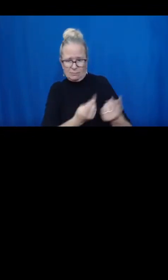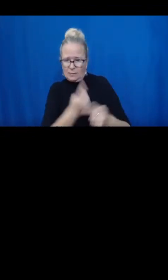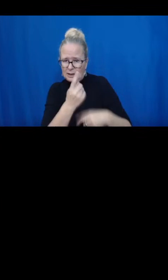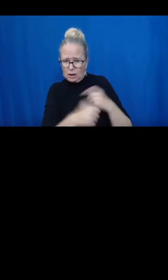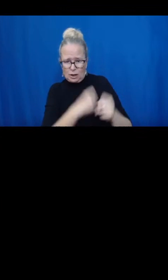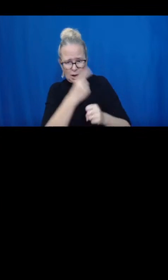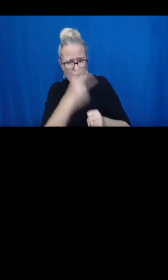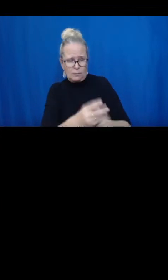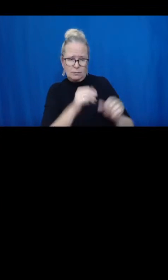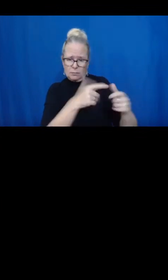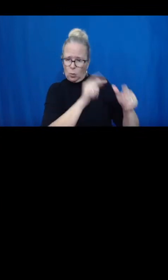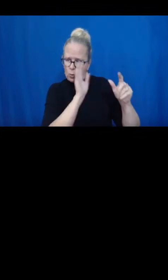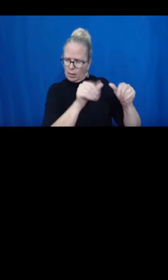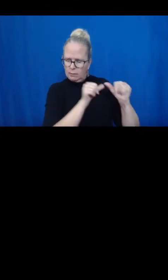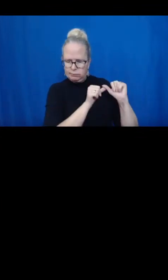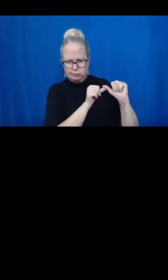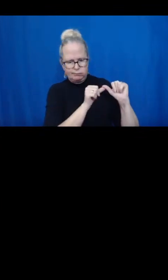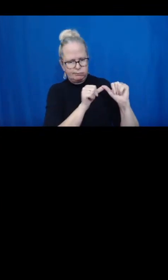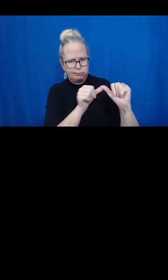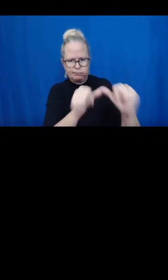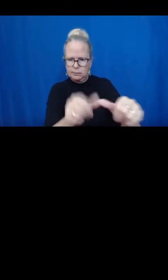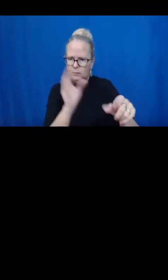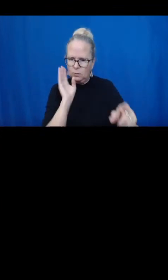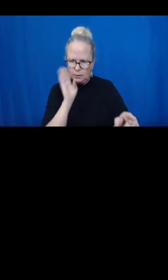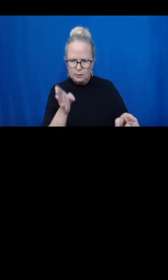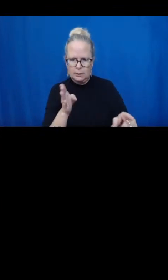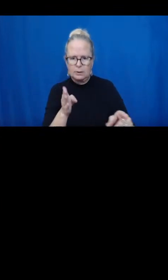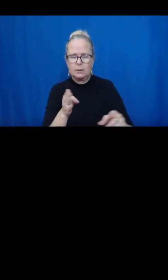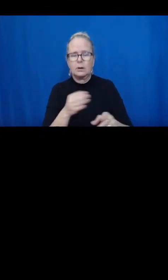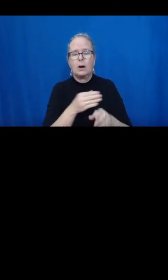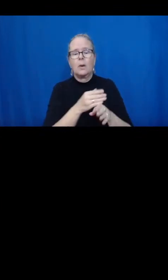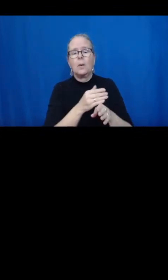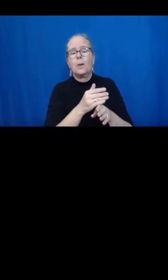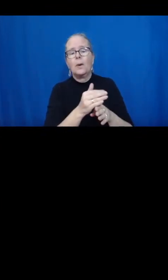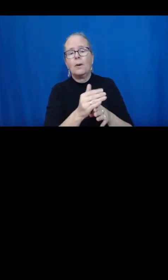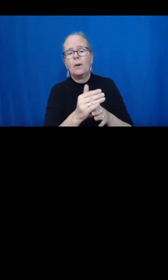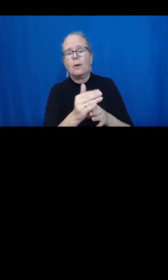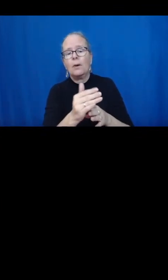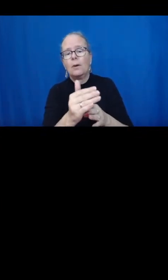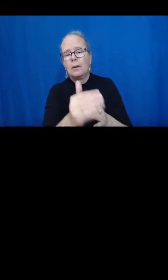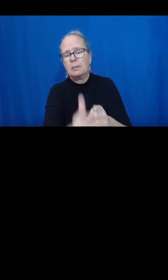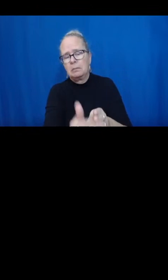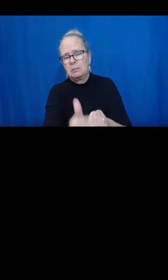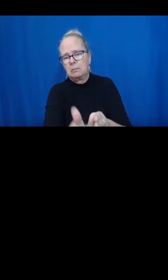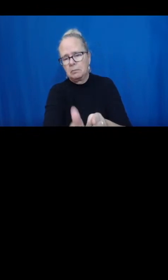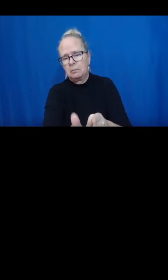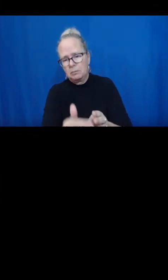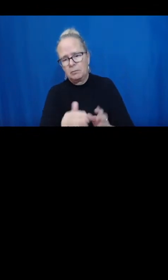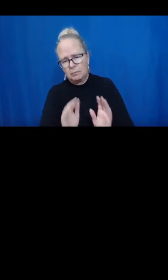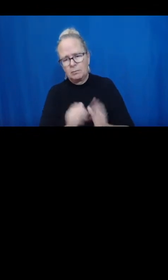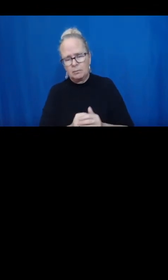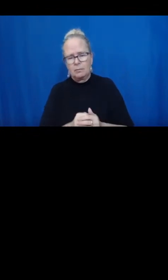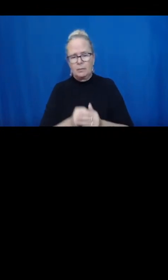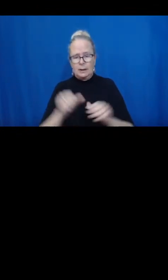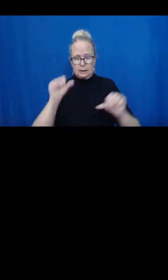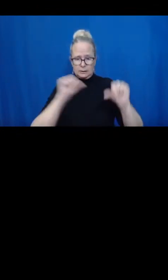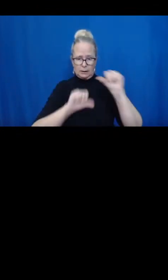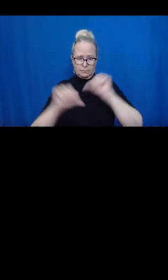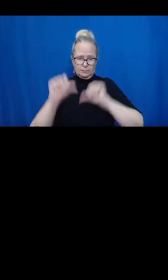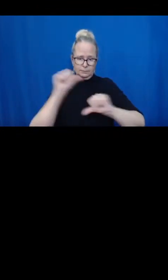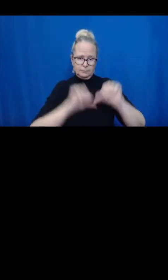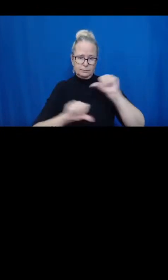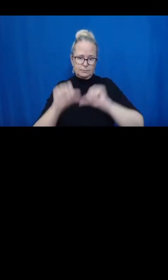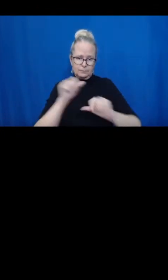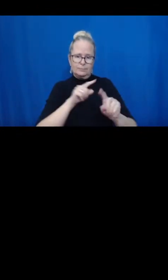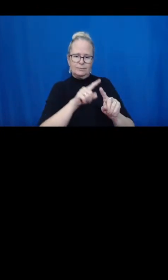get us there. So we need strong support for science. We need to continually address misinformation in science, because